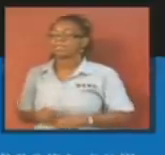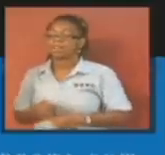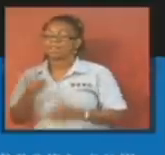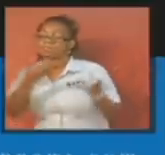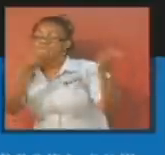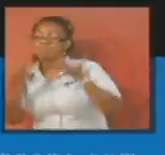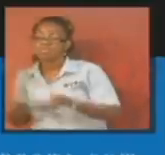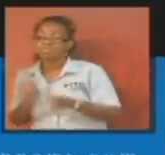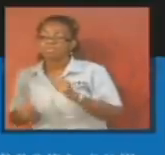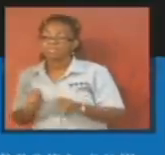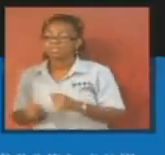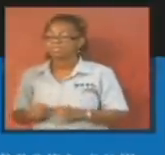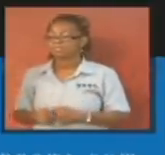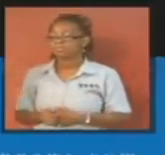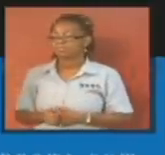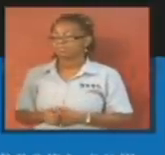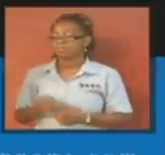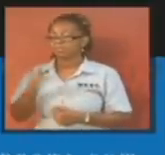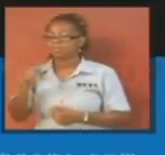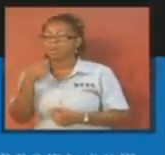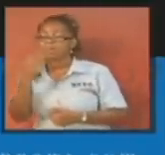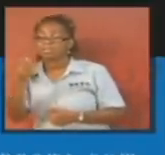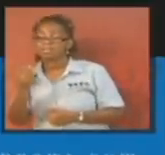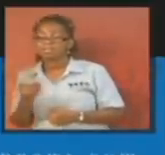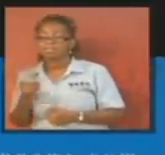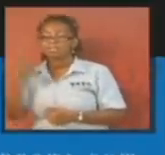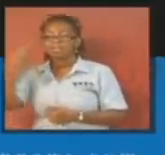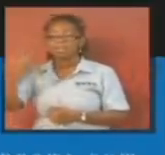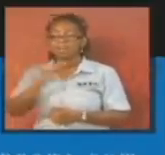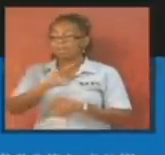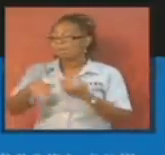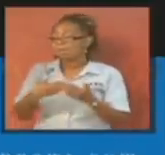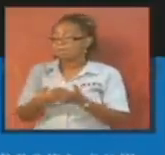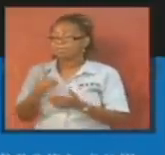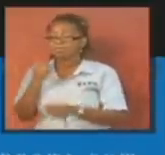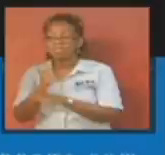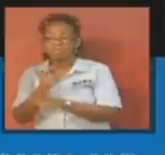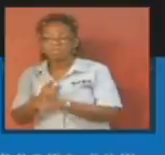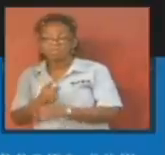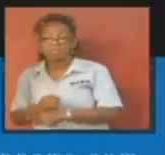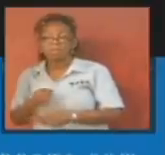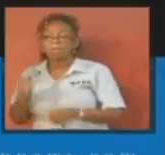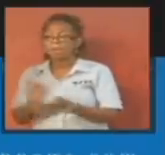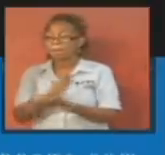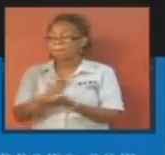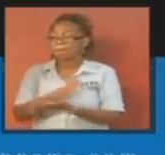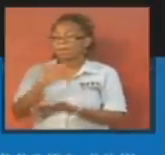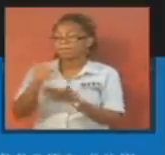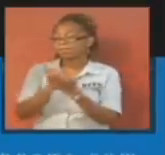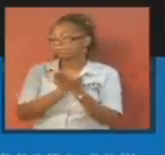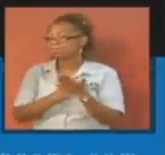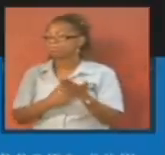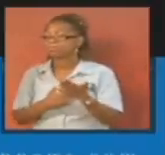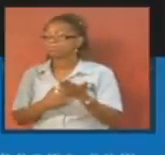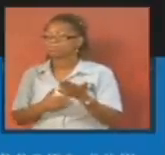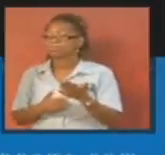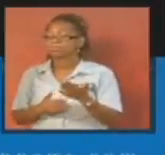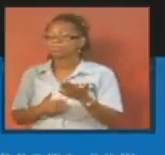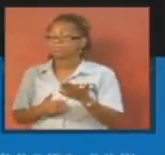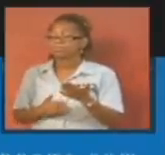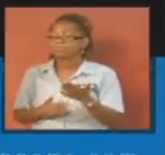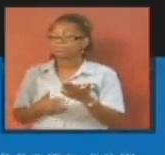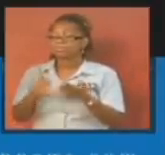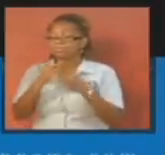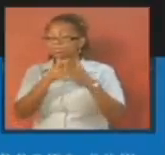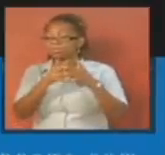in with those vaccines? And so therefore, it seems that these documents were not brought in.